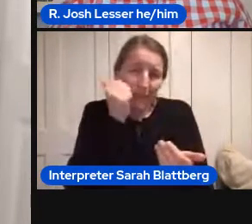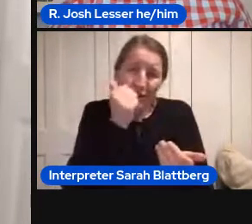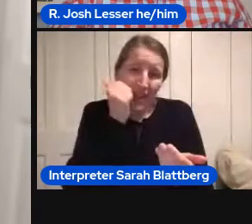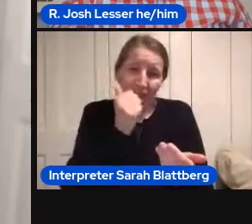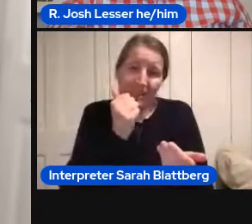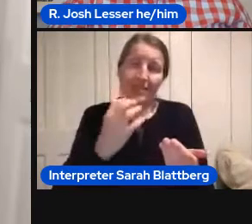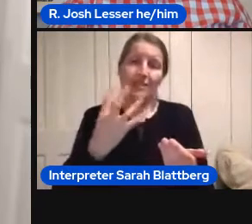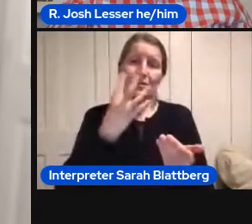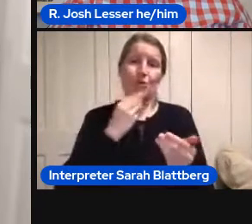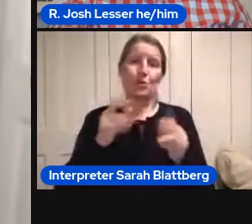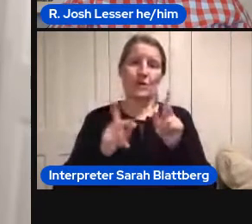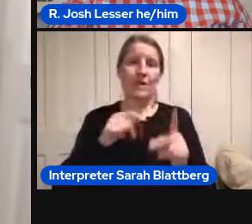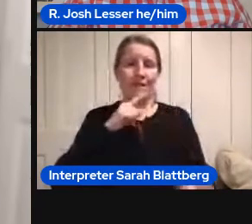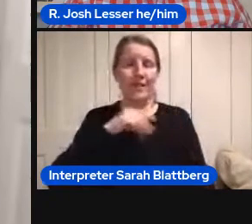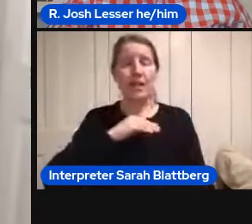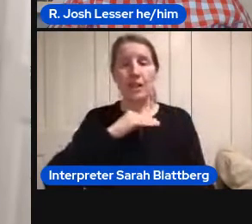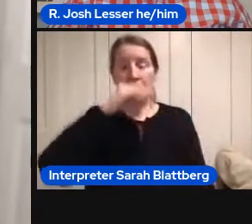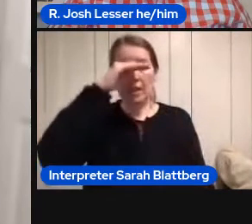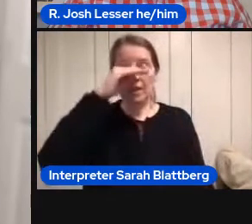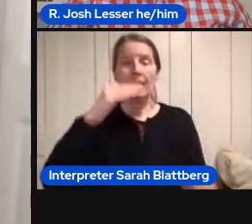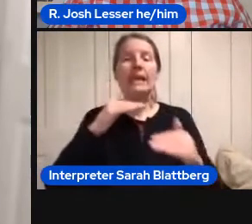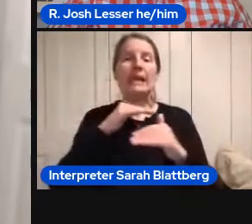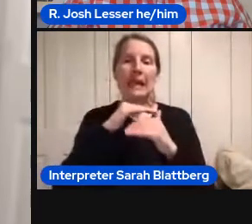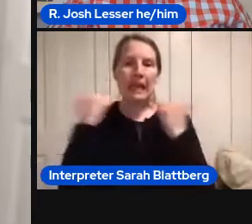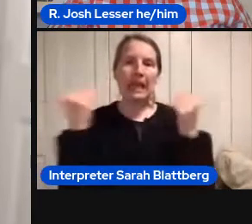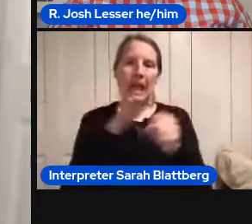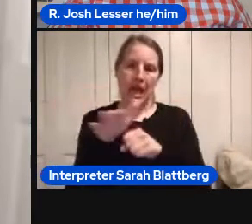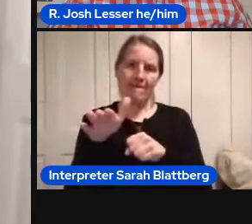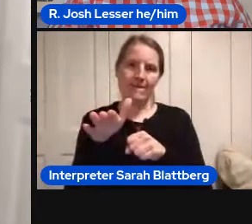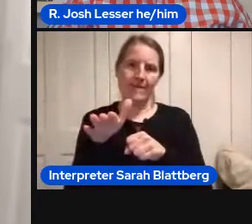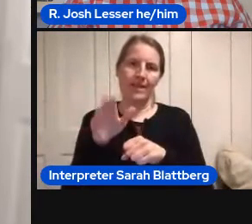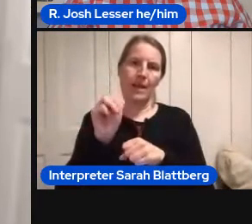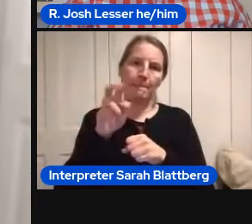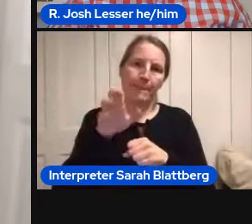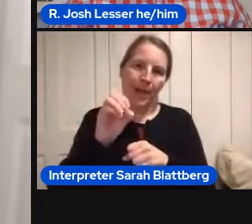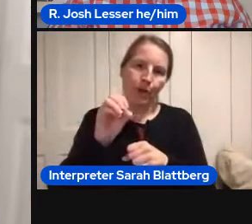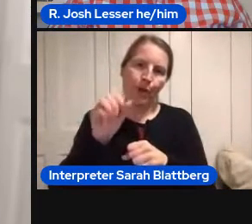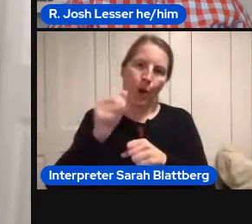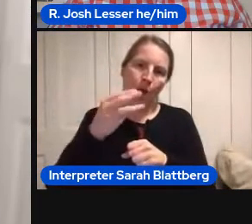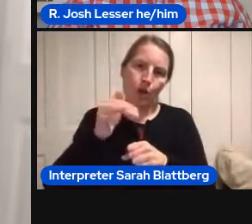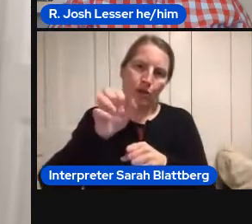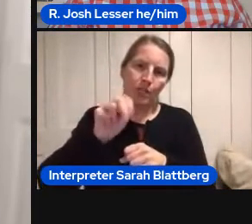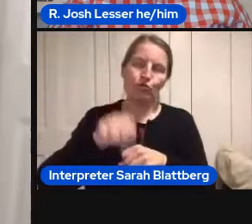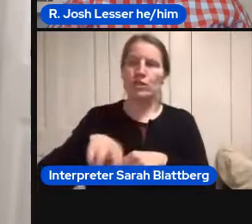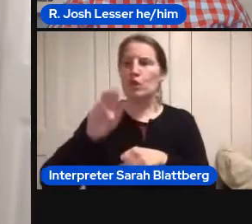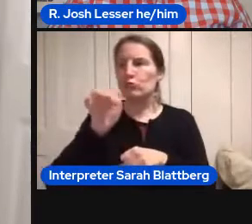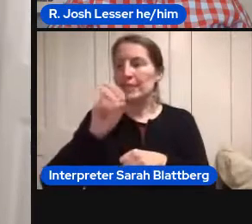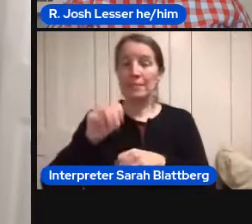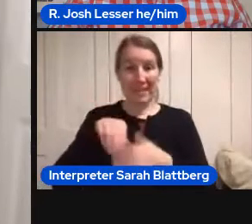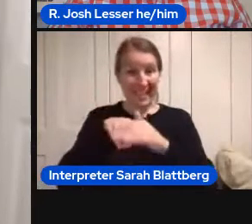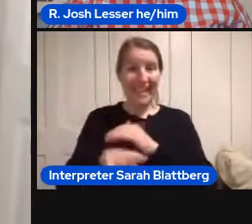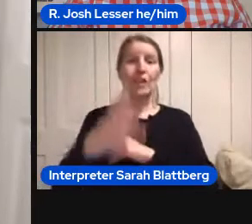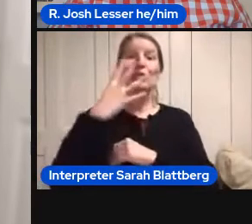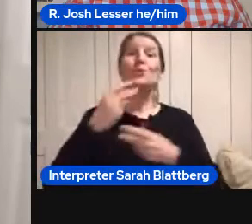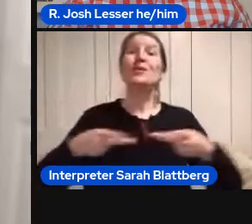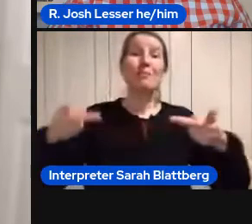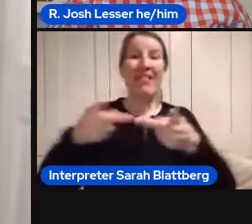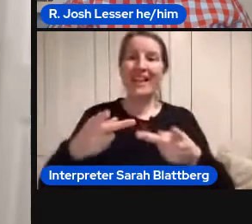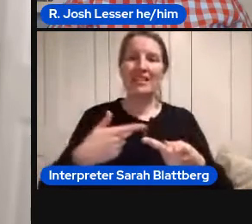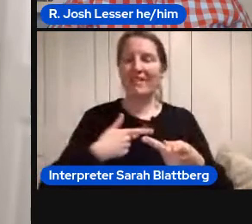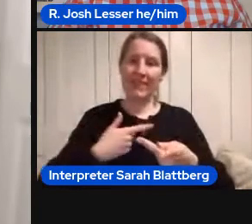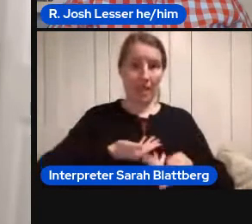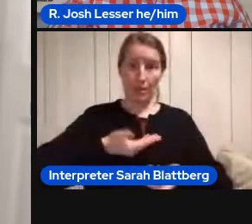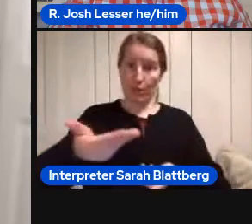who are fed up with the racism and microaggressions that they experience in Jewish spaces. These folks desperately want to be part